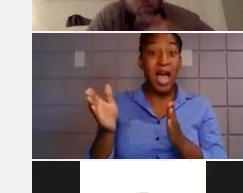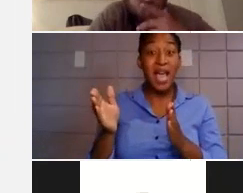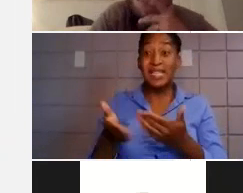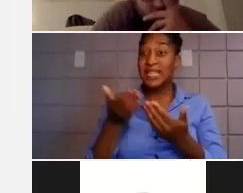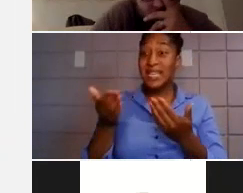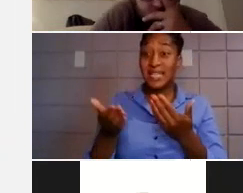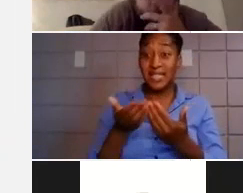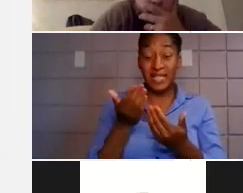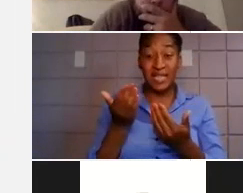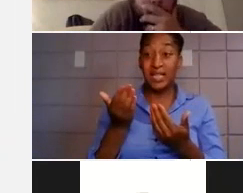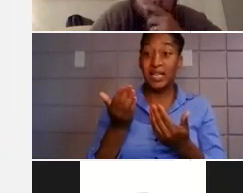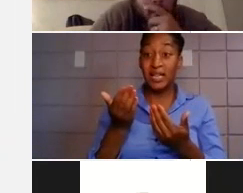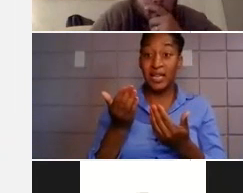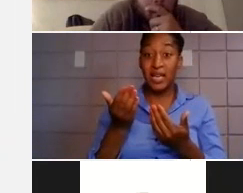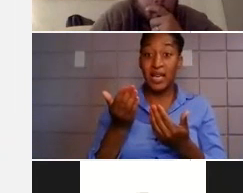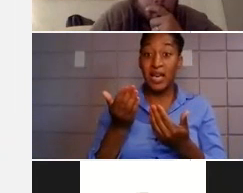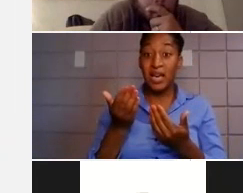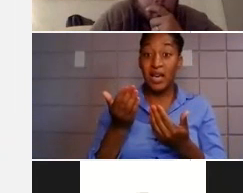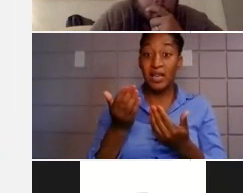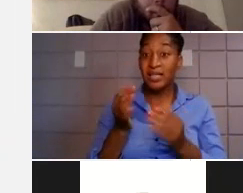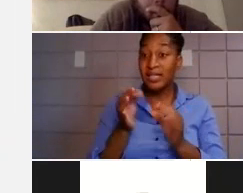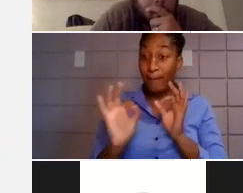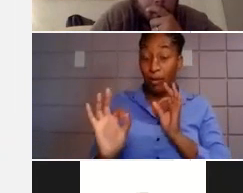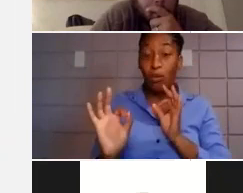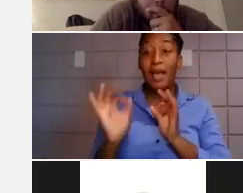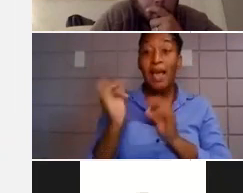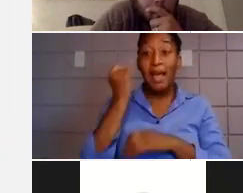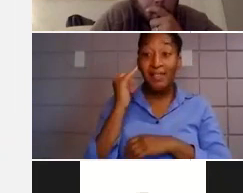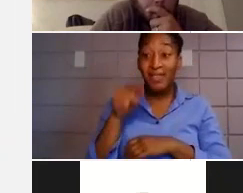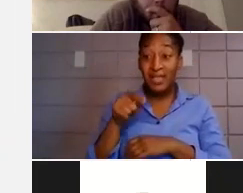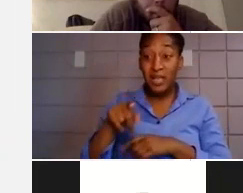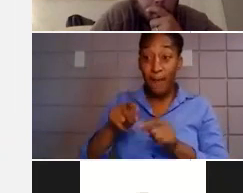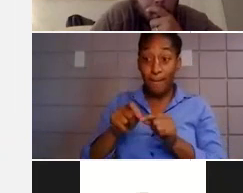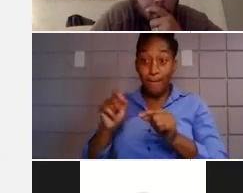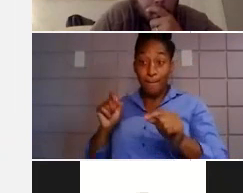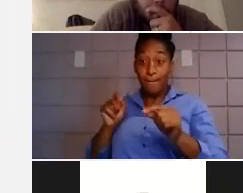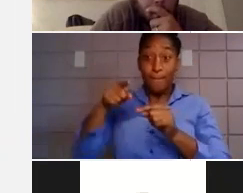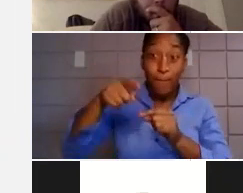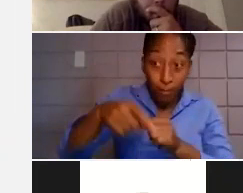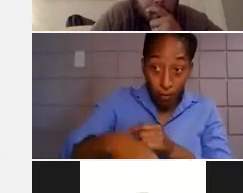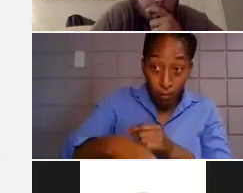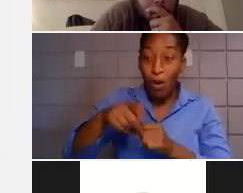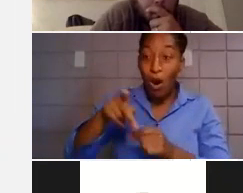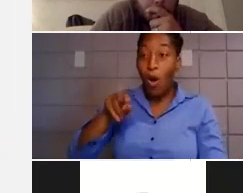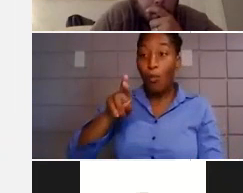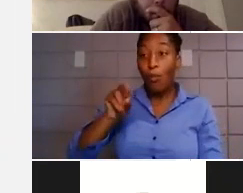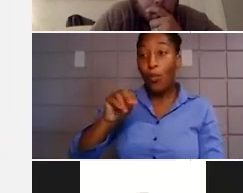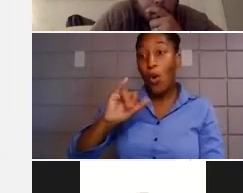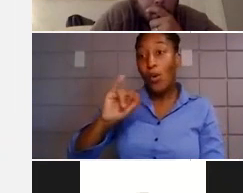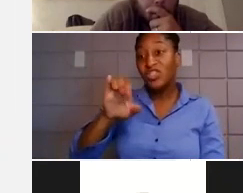is fixed horizontally, then the only thing that can be changing is the distance